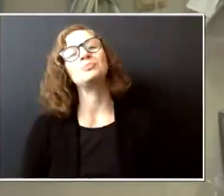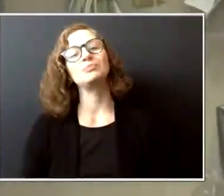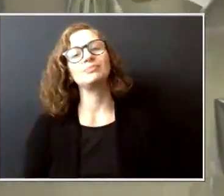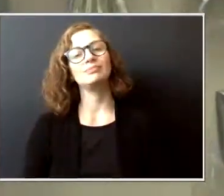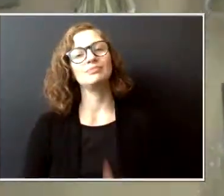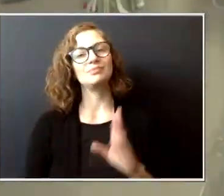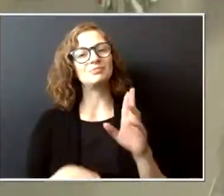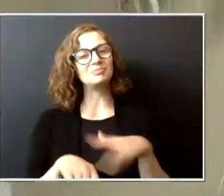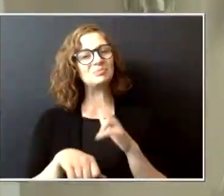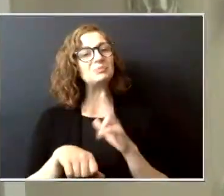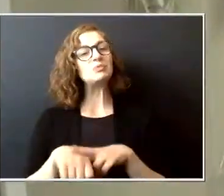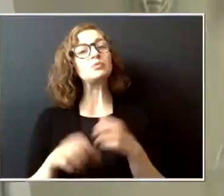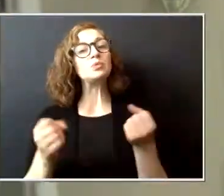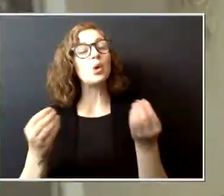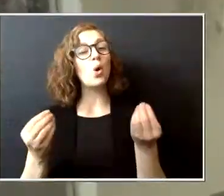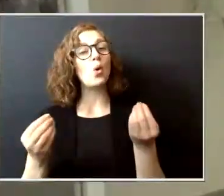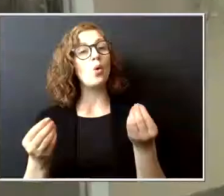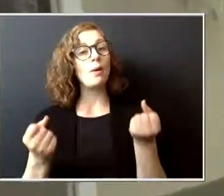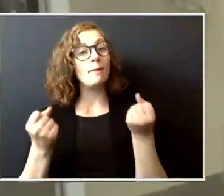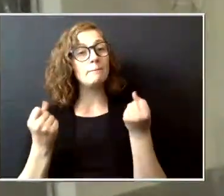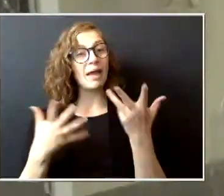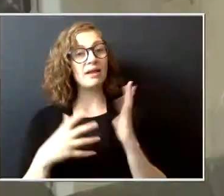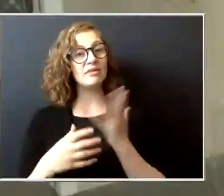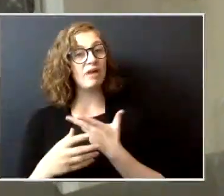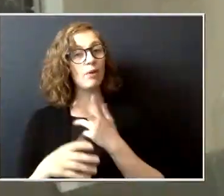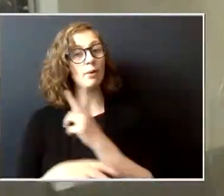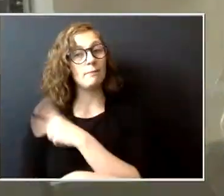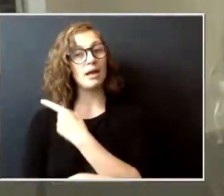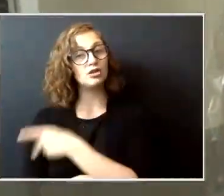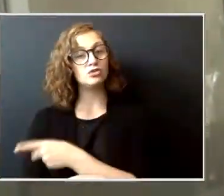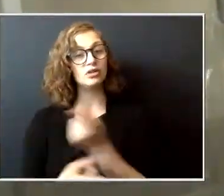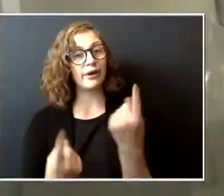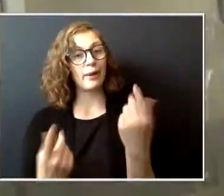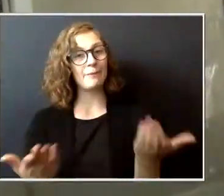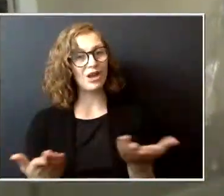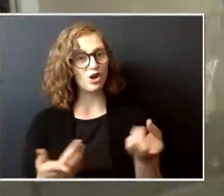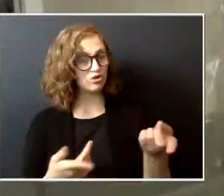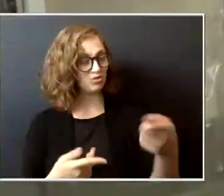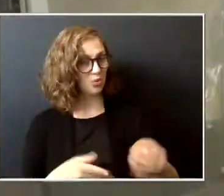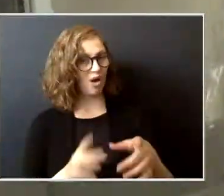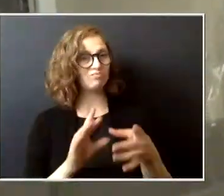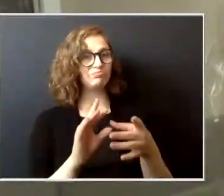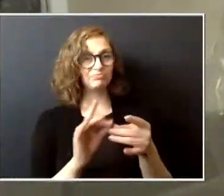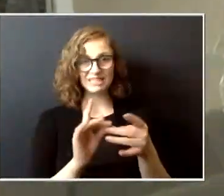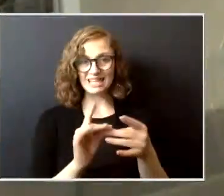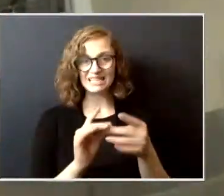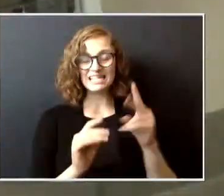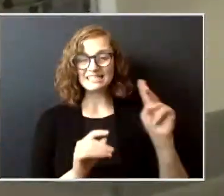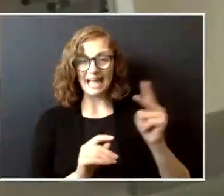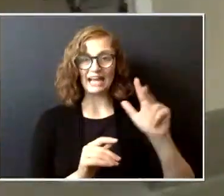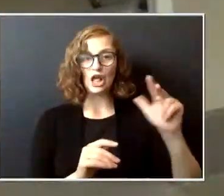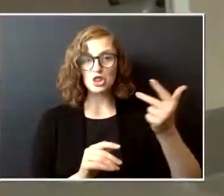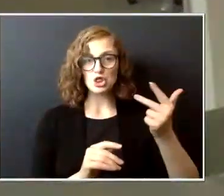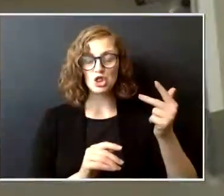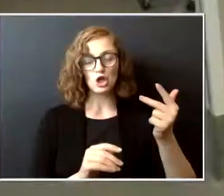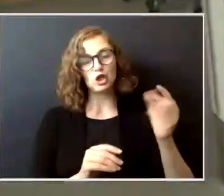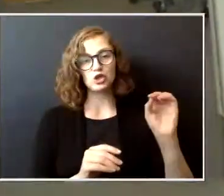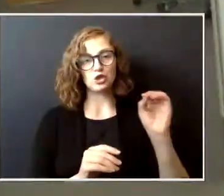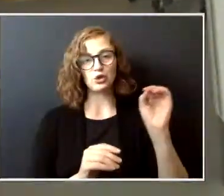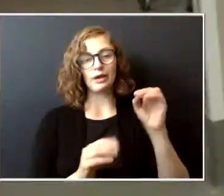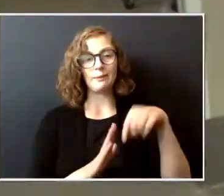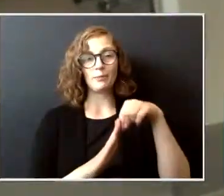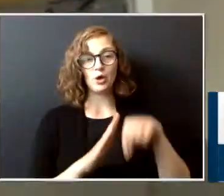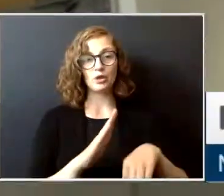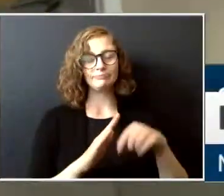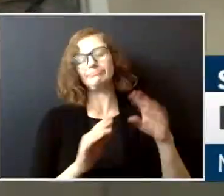Yeah, so a lot of our patients can come here. You guys already discussed 2nd and 3rd degree burns. We bring those patients in here, and it's a place where we can